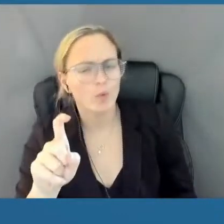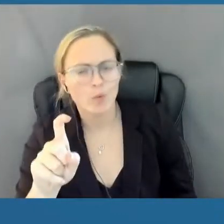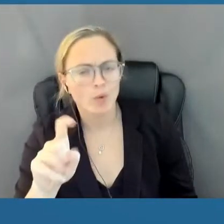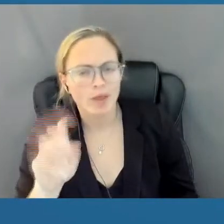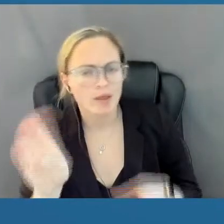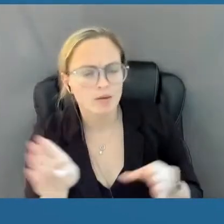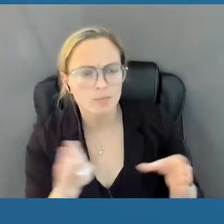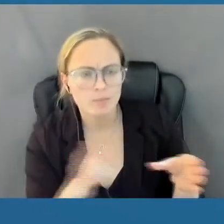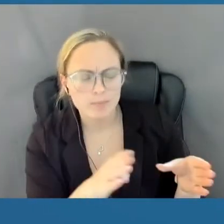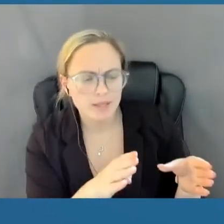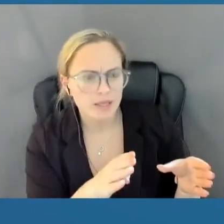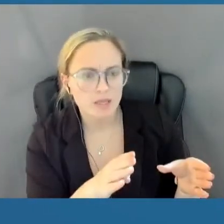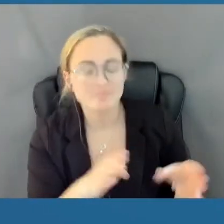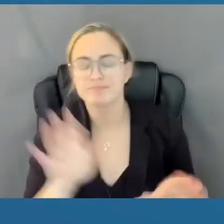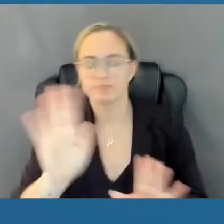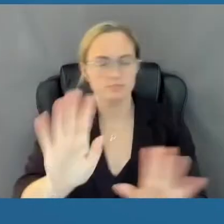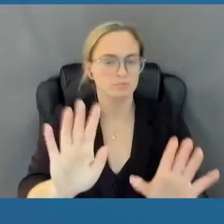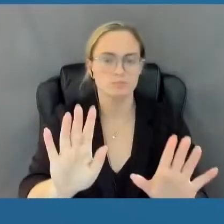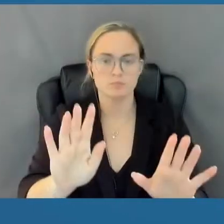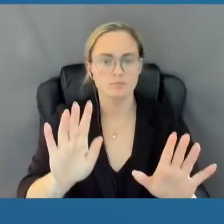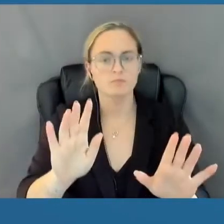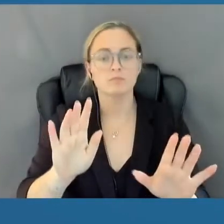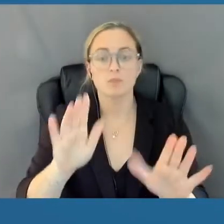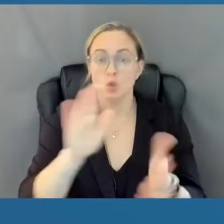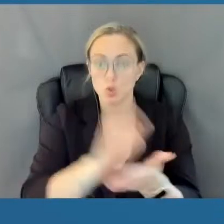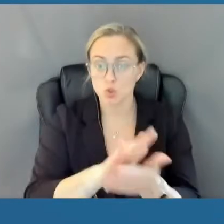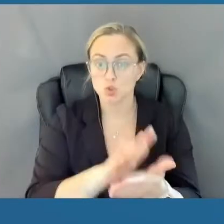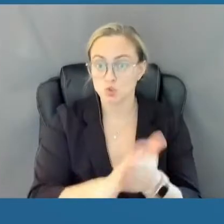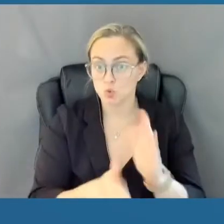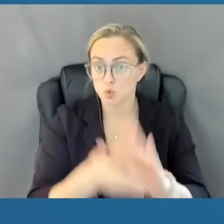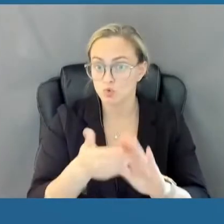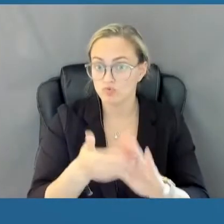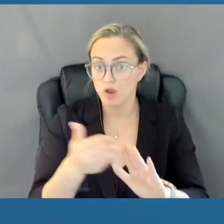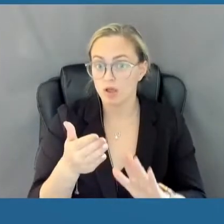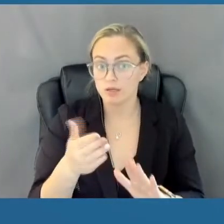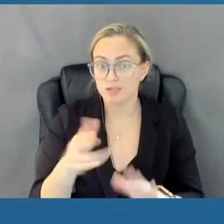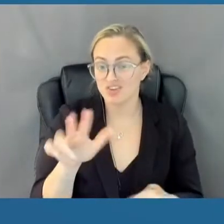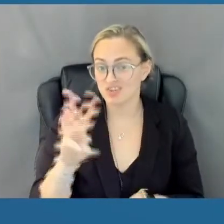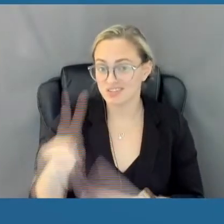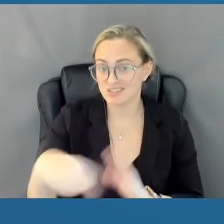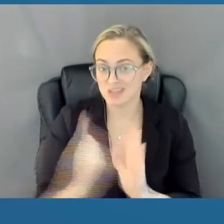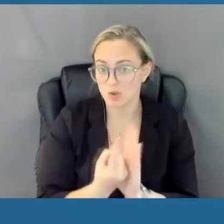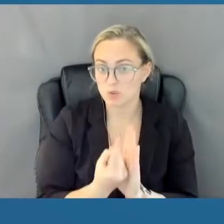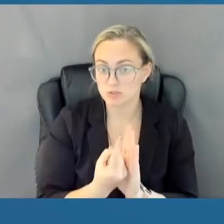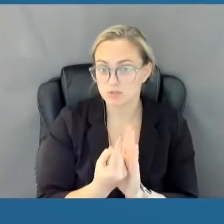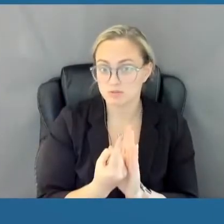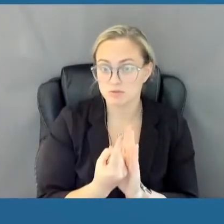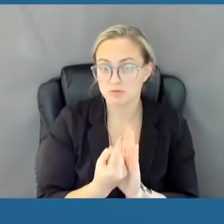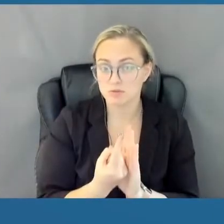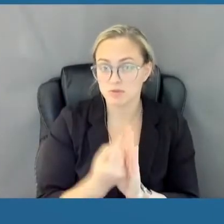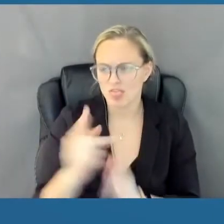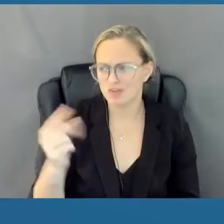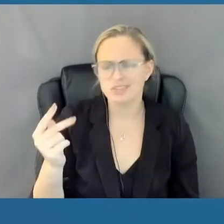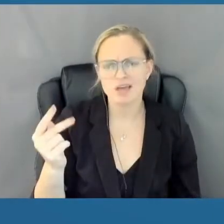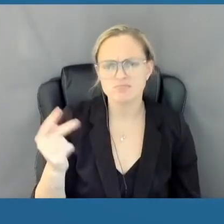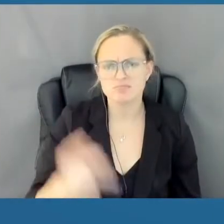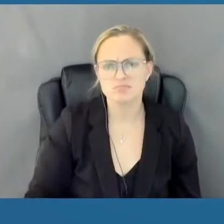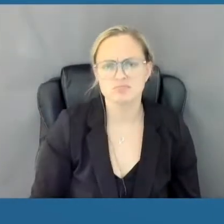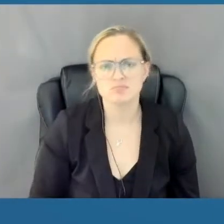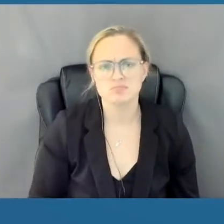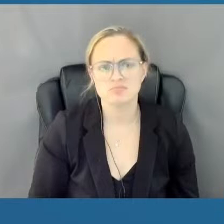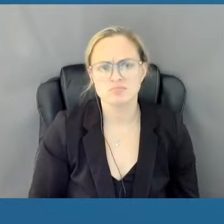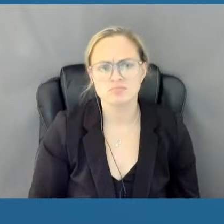then to be voted? Thursday, the school run alone takes 36 hours. Thursday? For the next extender.